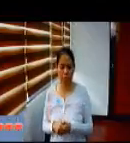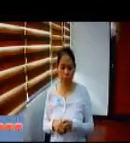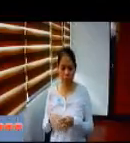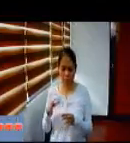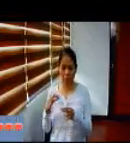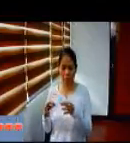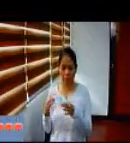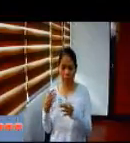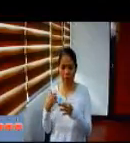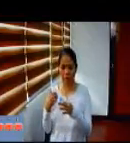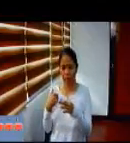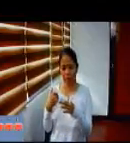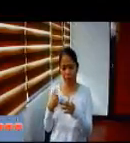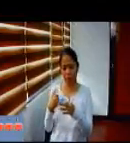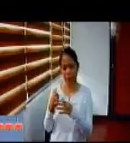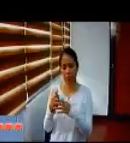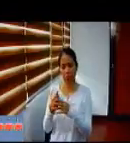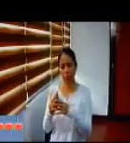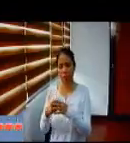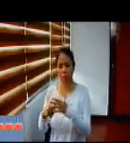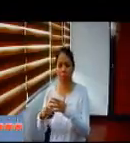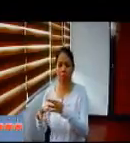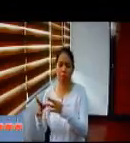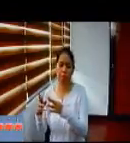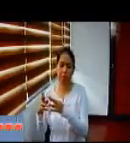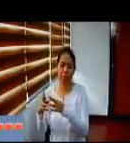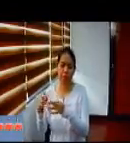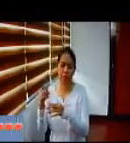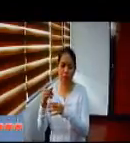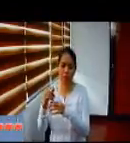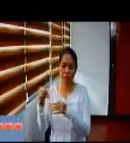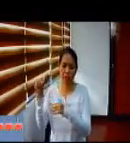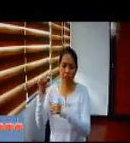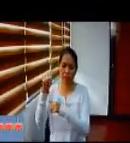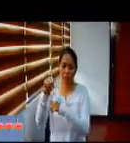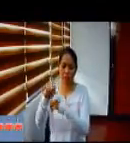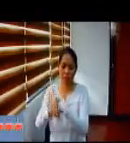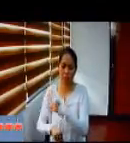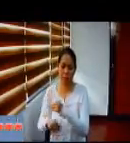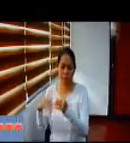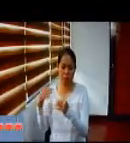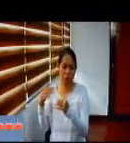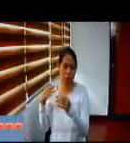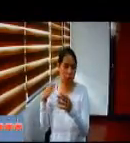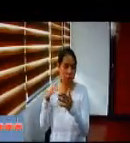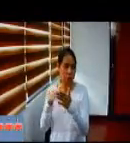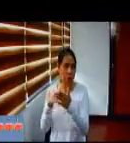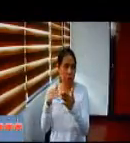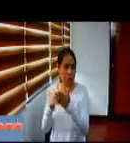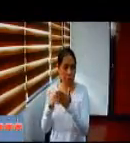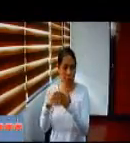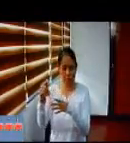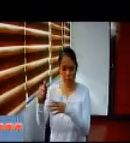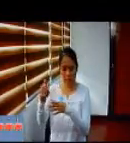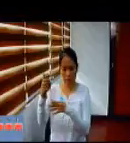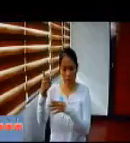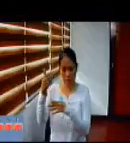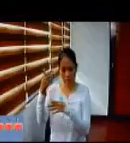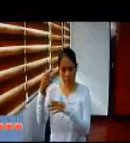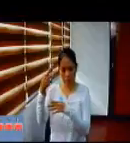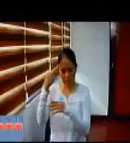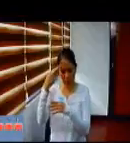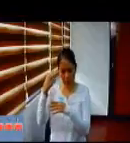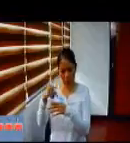or revolutions in the past against the Spaniards, against the Spanish, against the Republic, it is